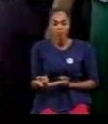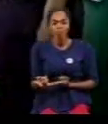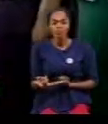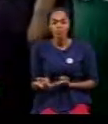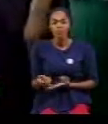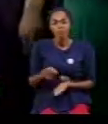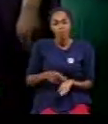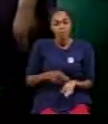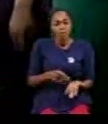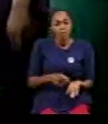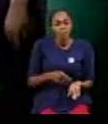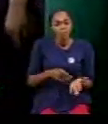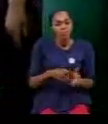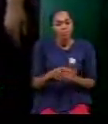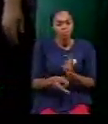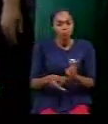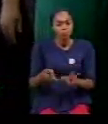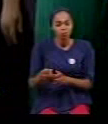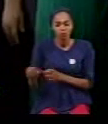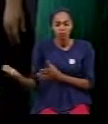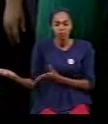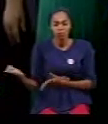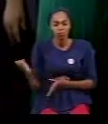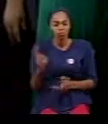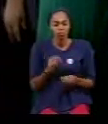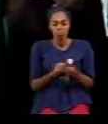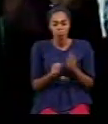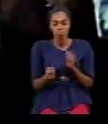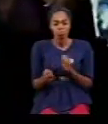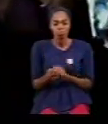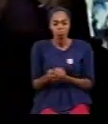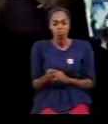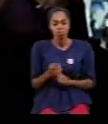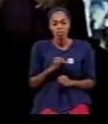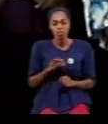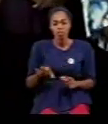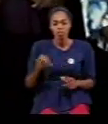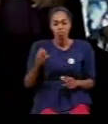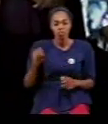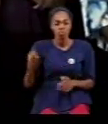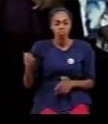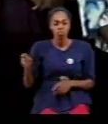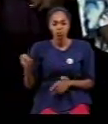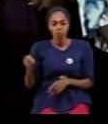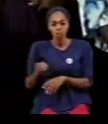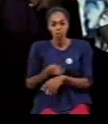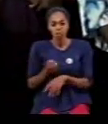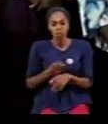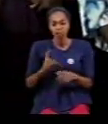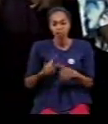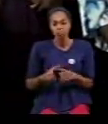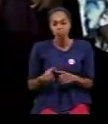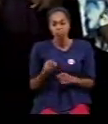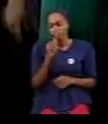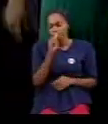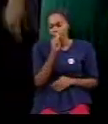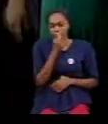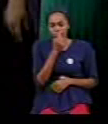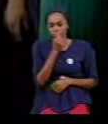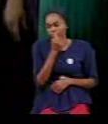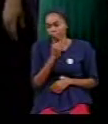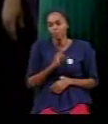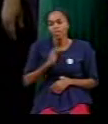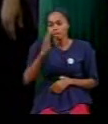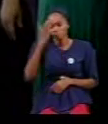fails. Sometimes world brings troubles I find so hard to bear. I